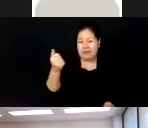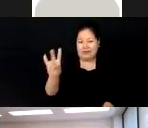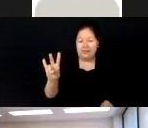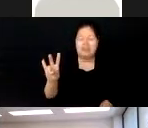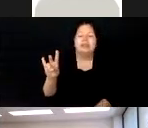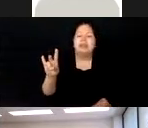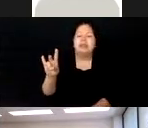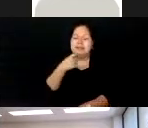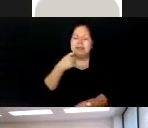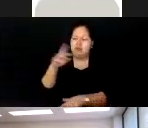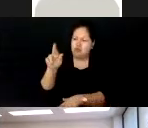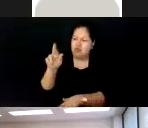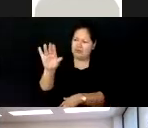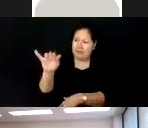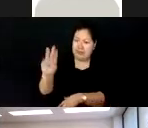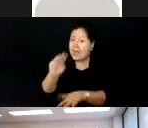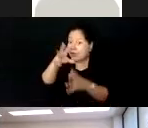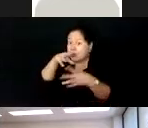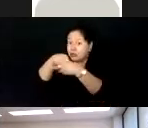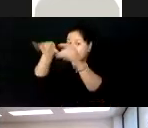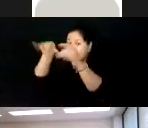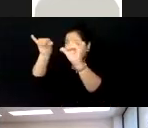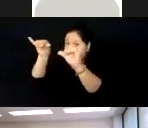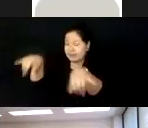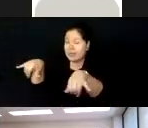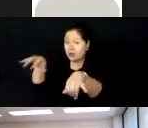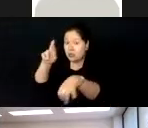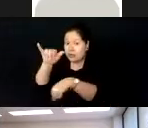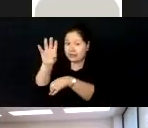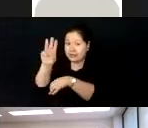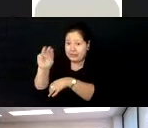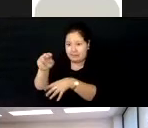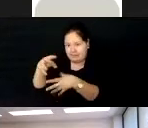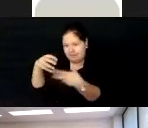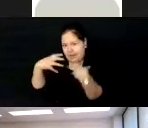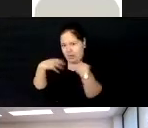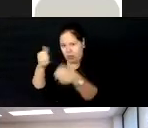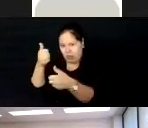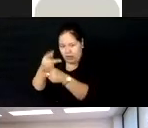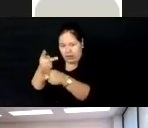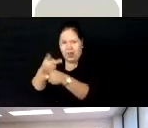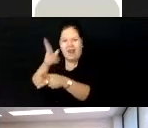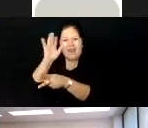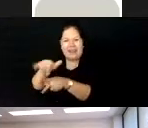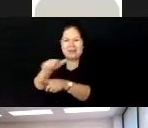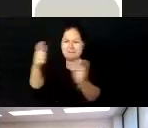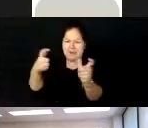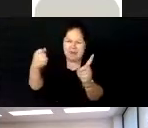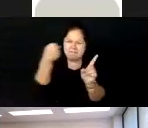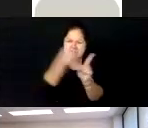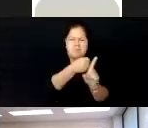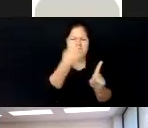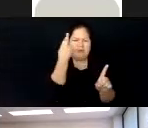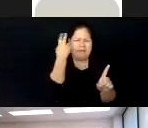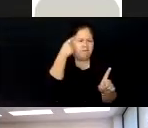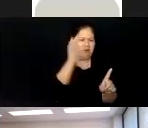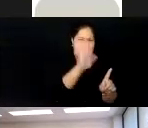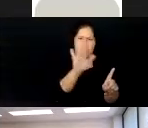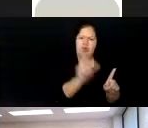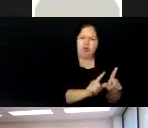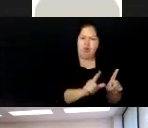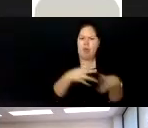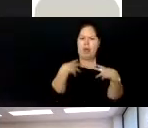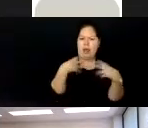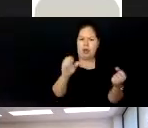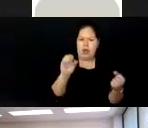including systemic racism within the healthcare system, is a significant contributor to Indigenous peoples' lowered health outcomes.